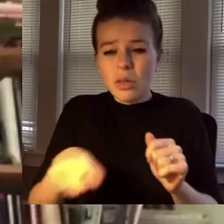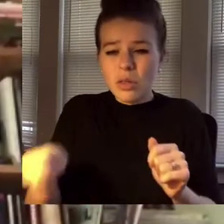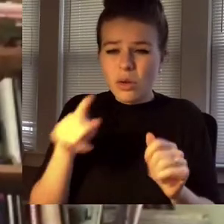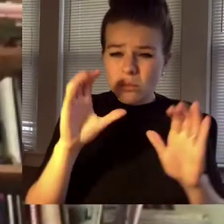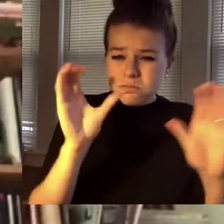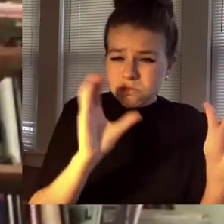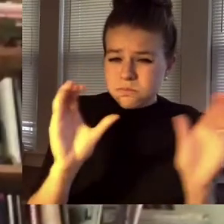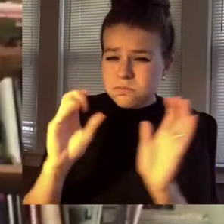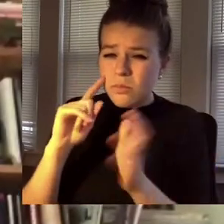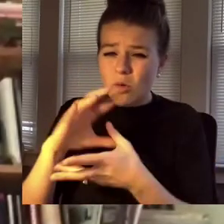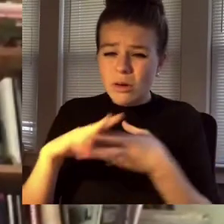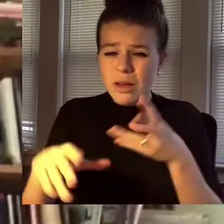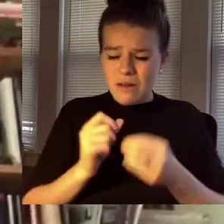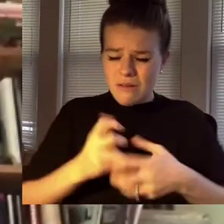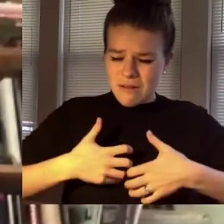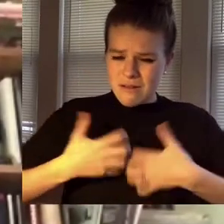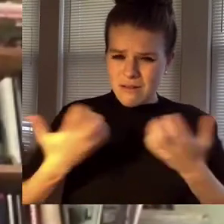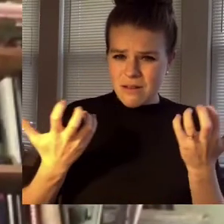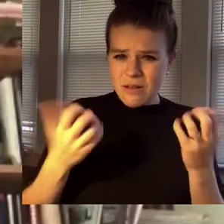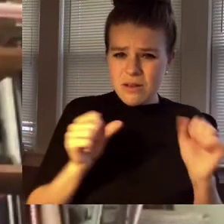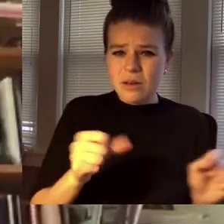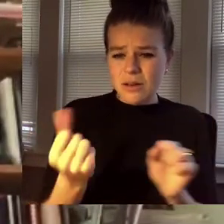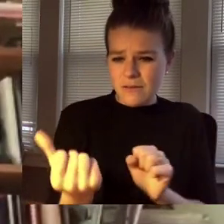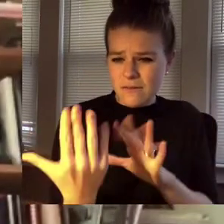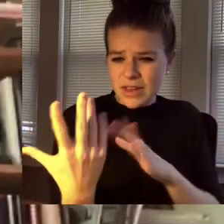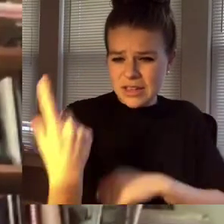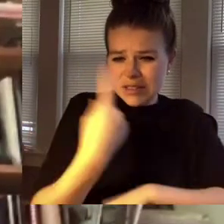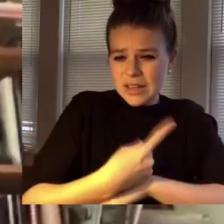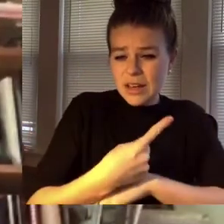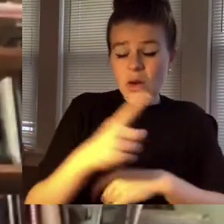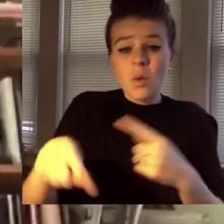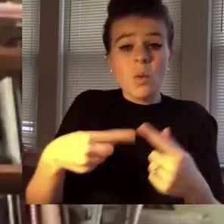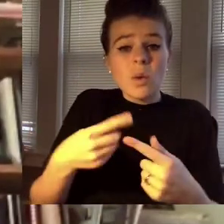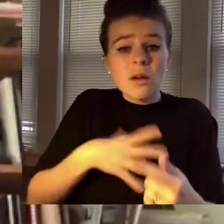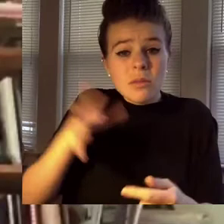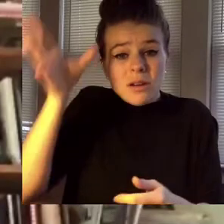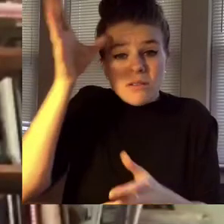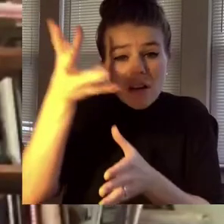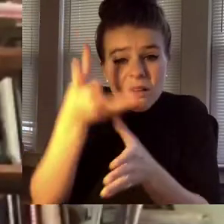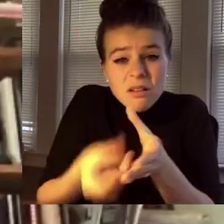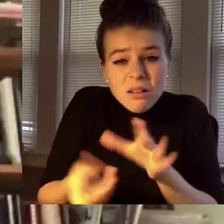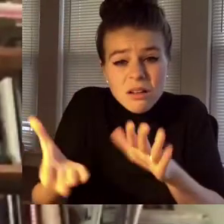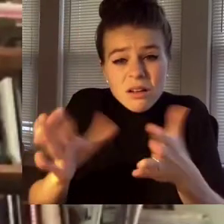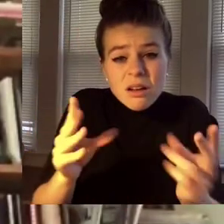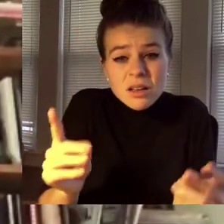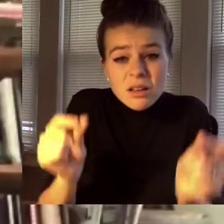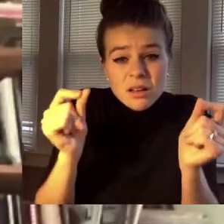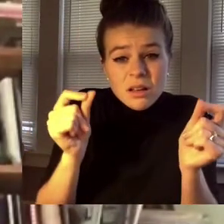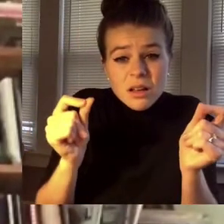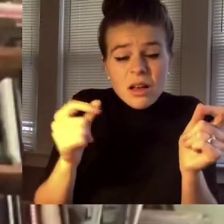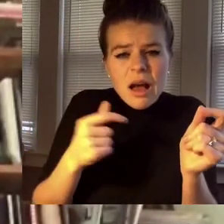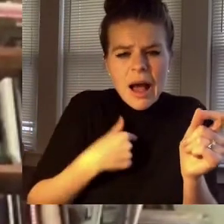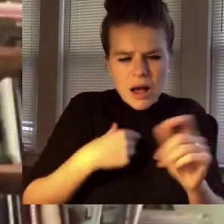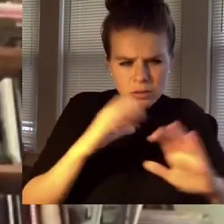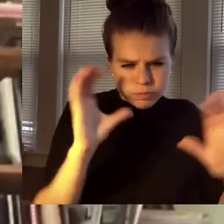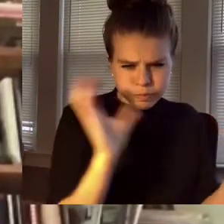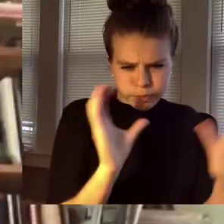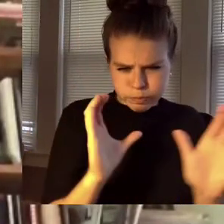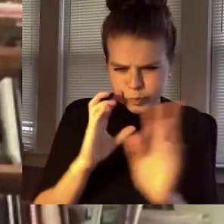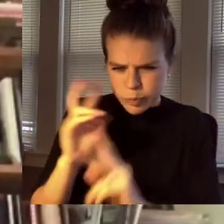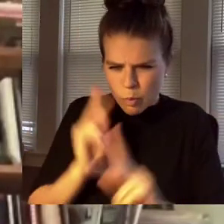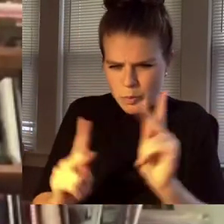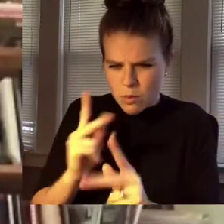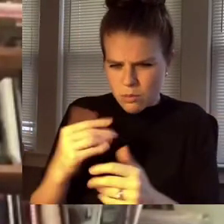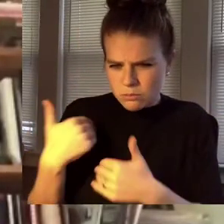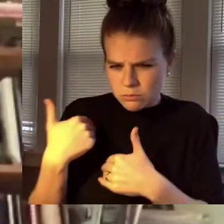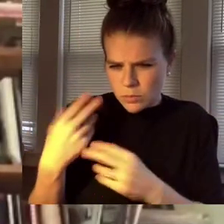to allow them to face the day. When my father died suddenly, I sought out the villains quickly. They kept